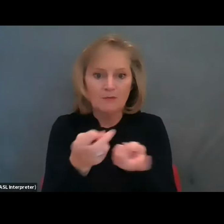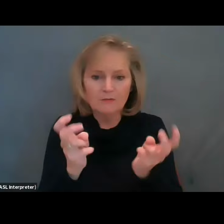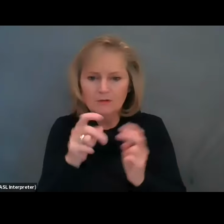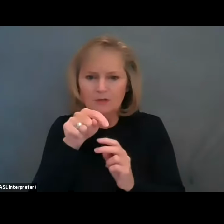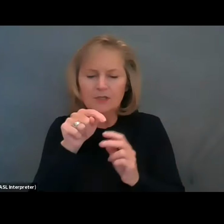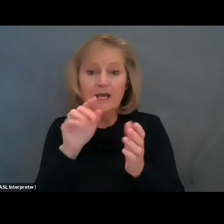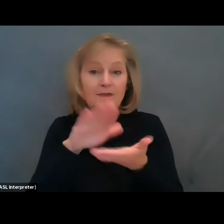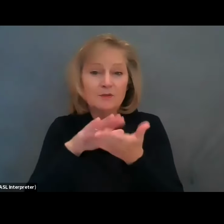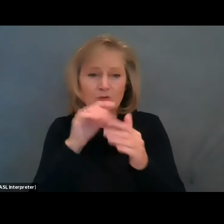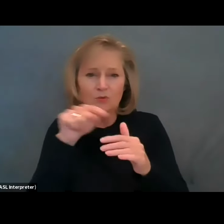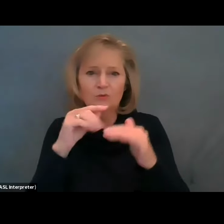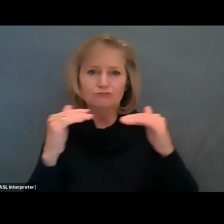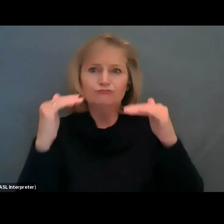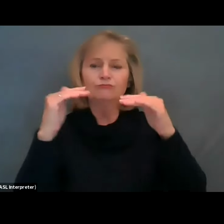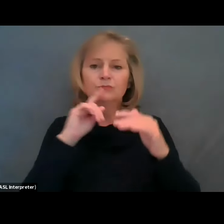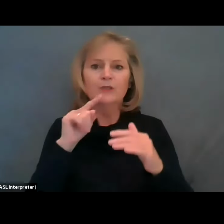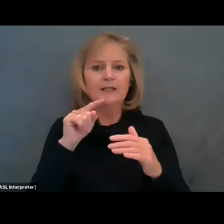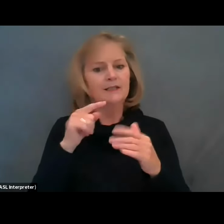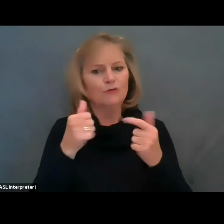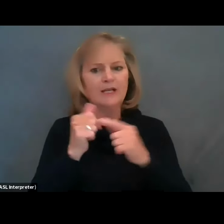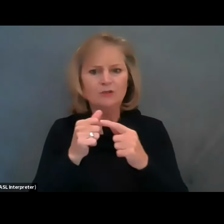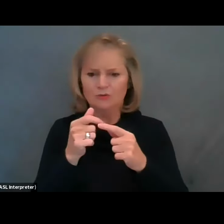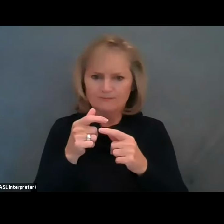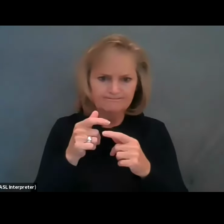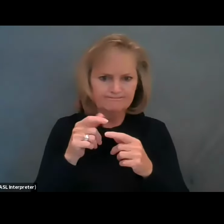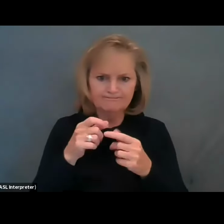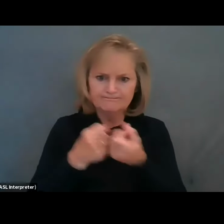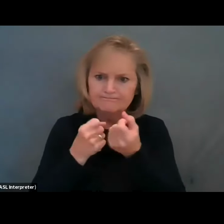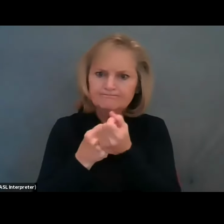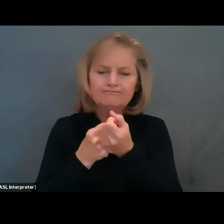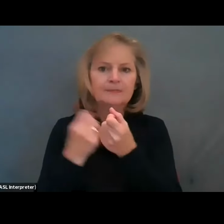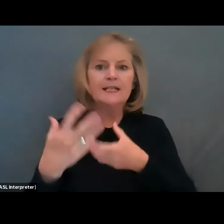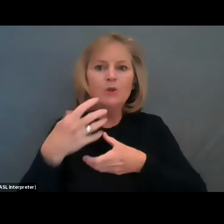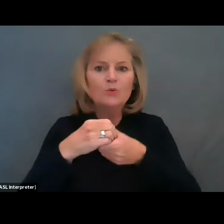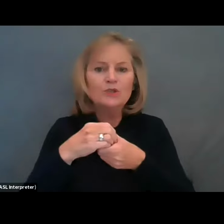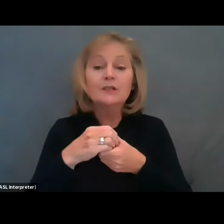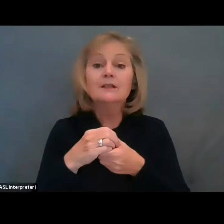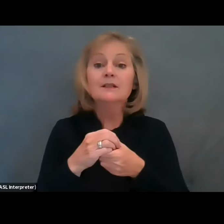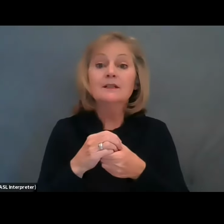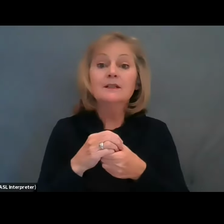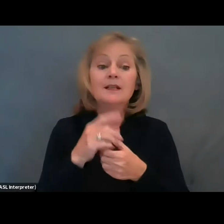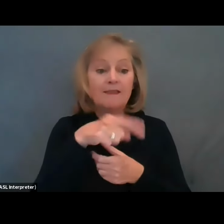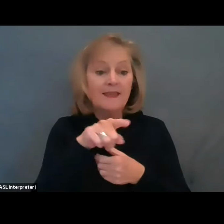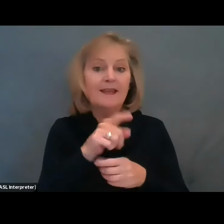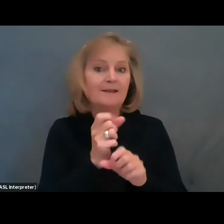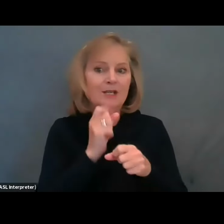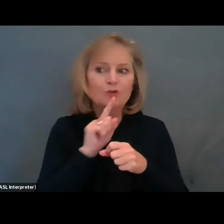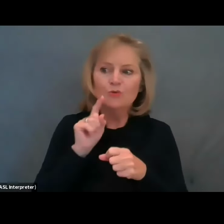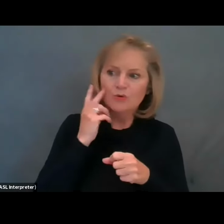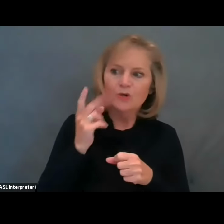school level who really are, trying to champion the cause of inclusion. And then they're the ones to make sure